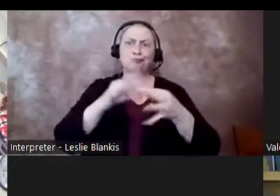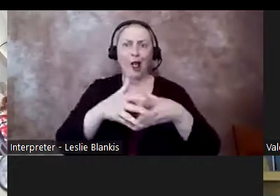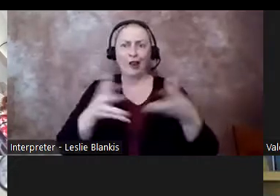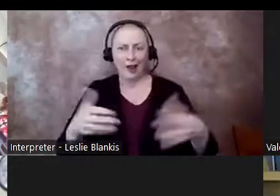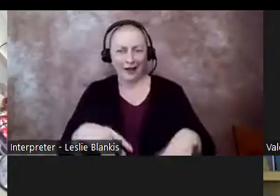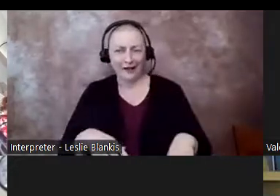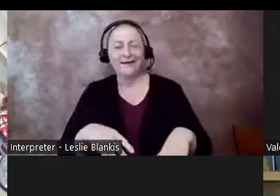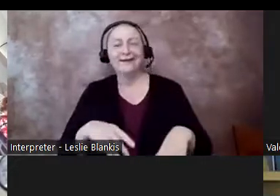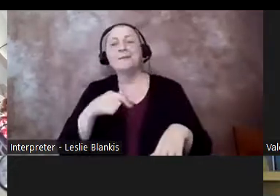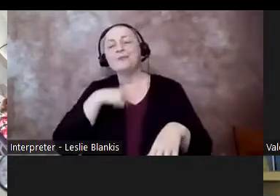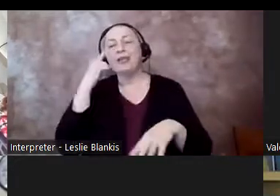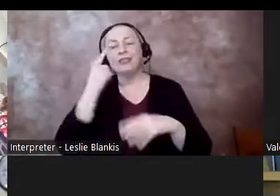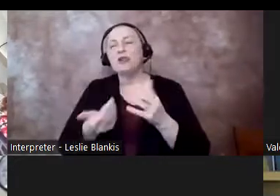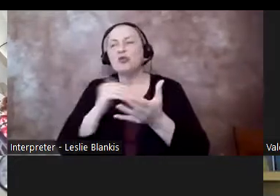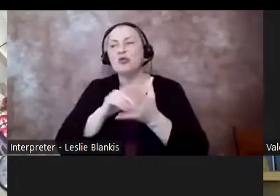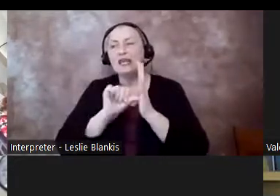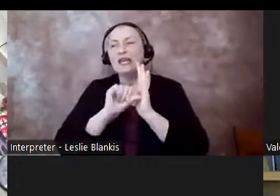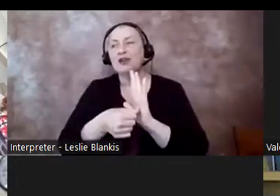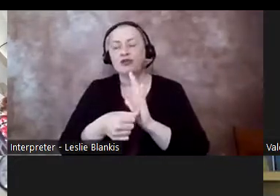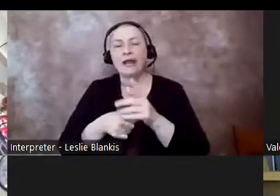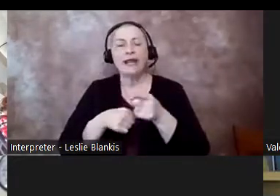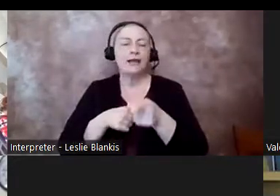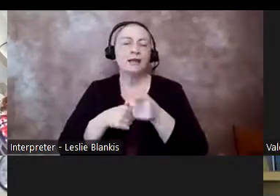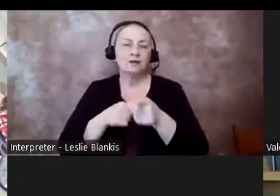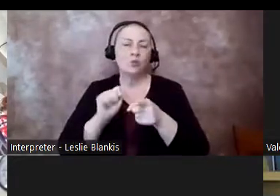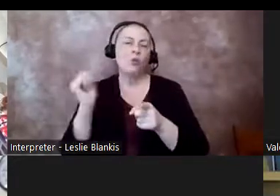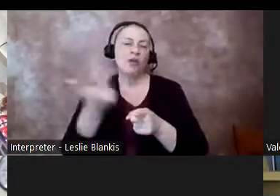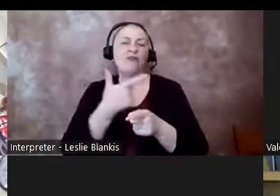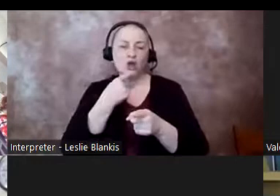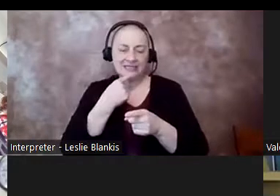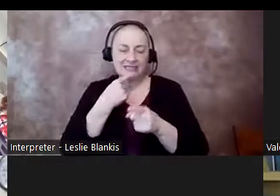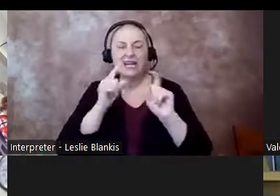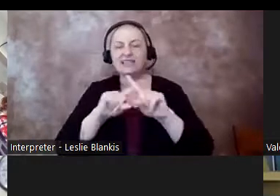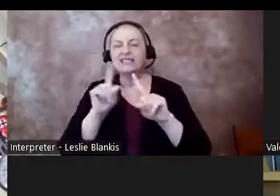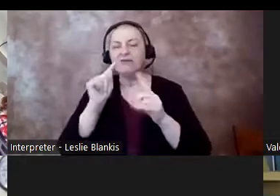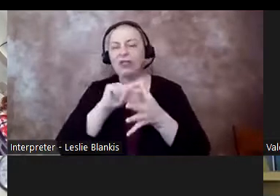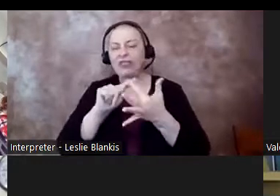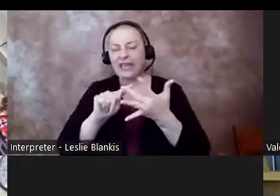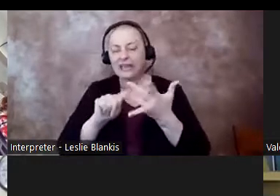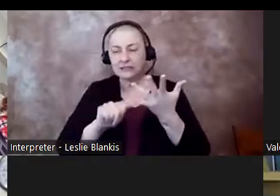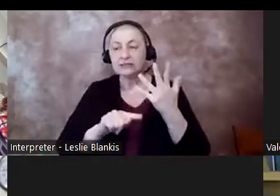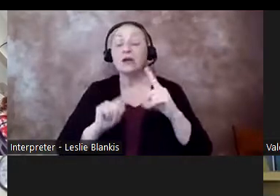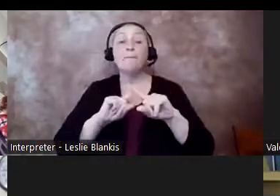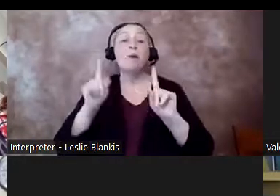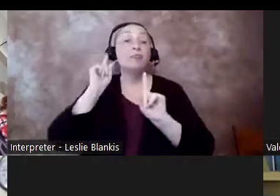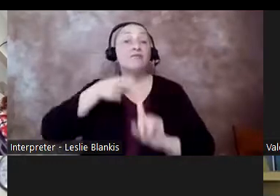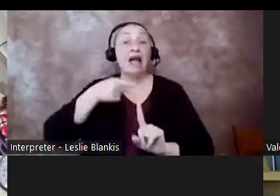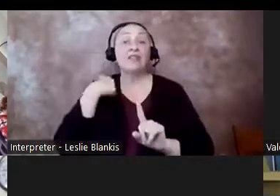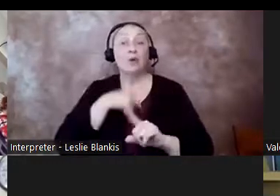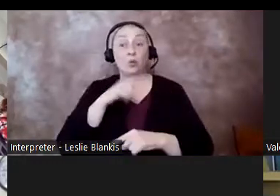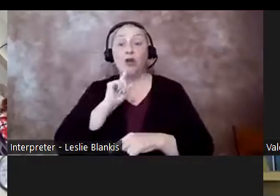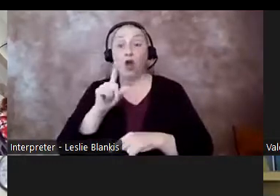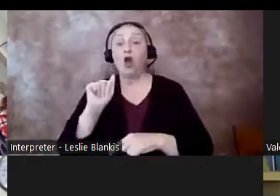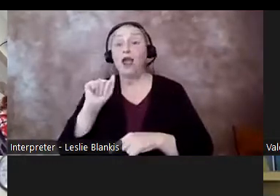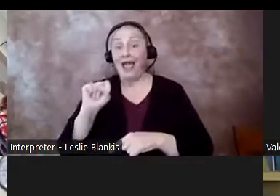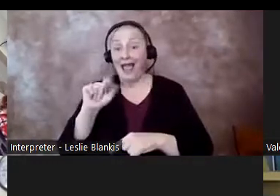I think just reiterating what we've all said, all the different things, but the fact that we are Atlantis. First of all,